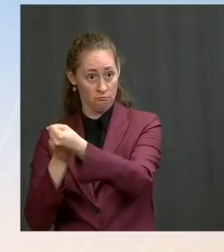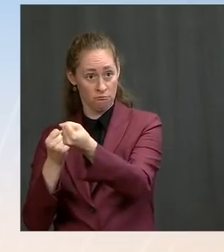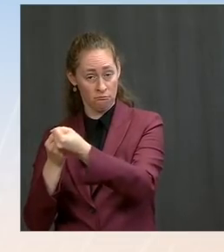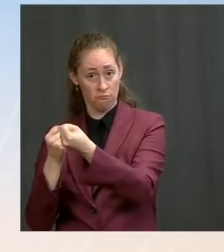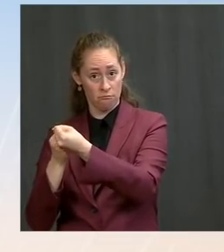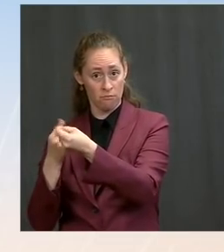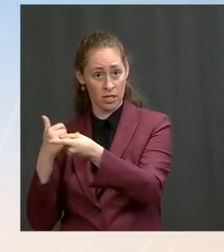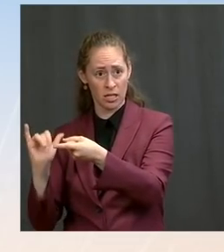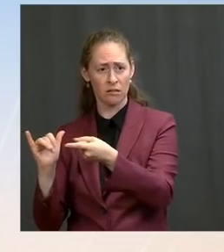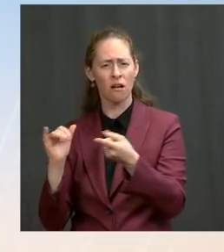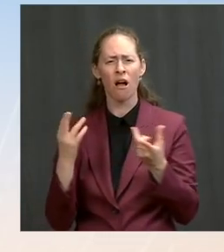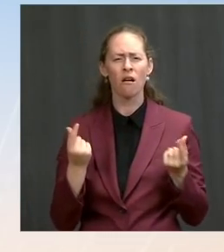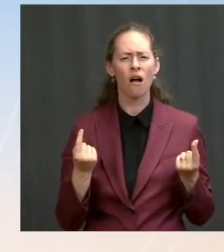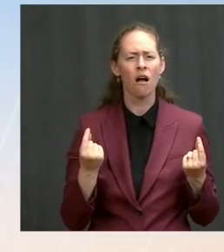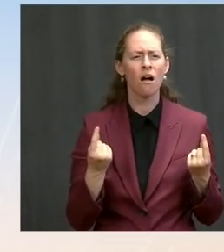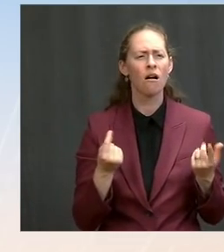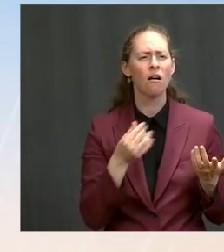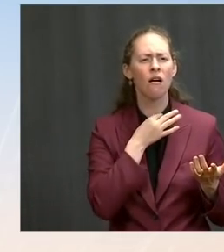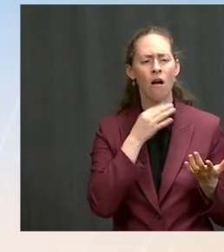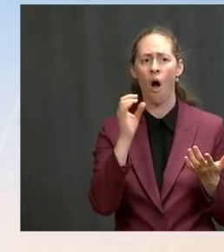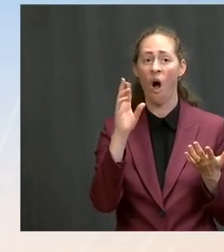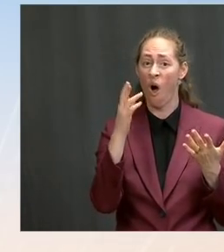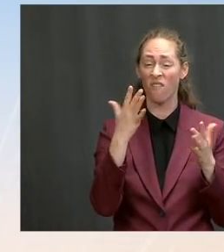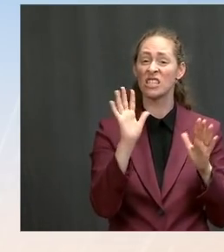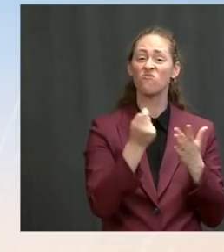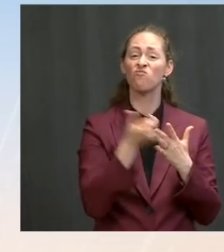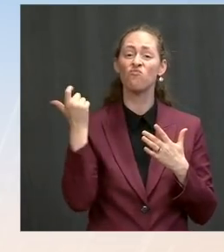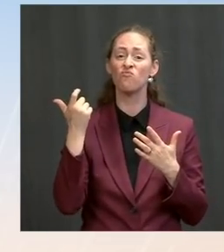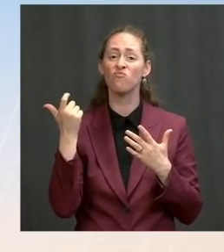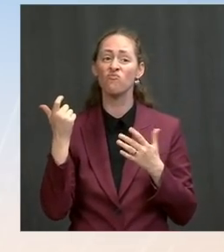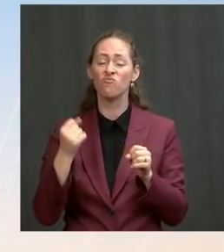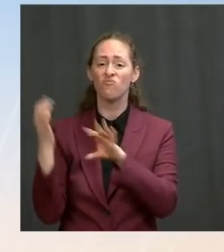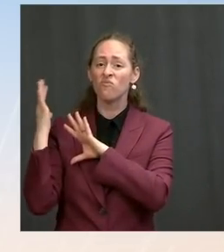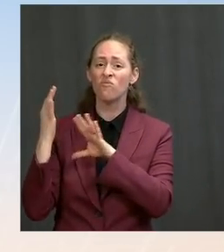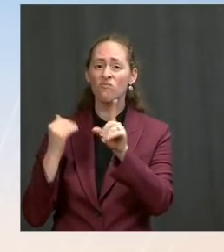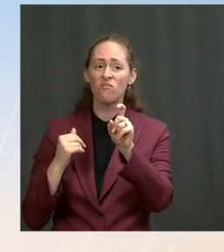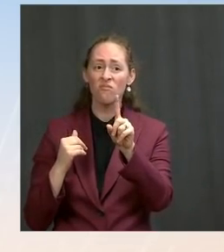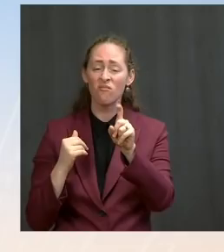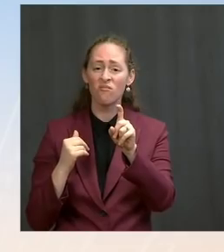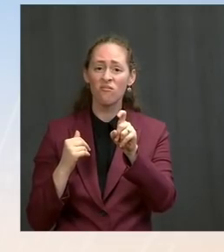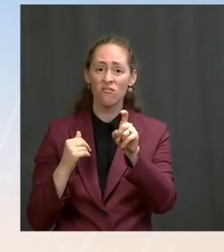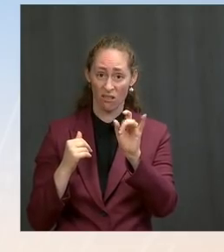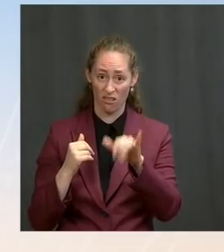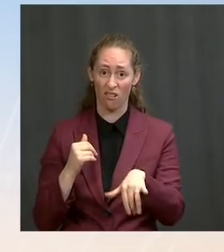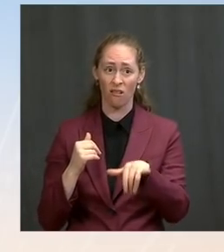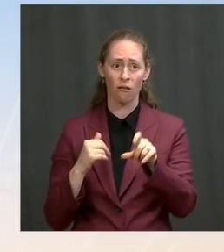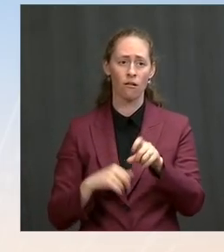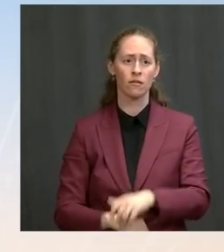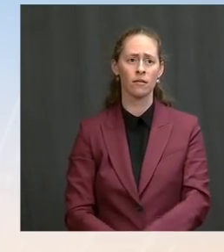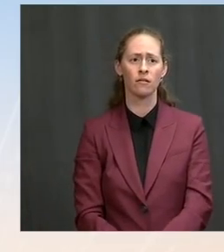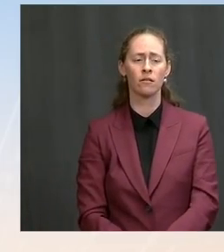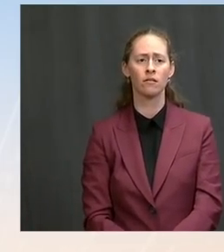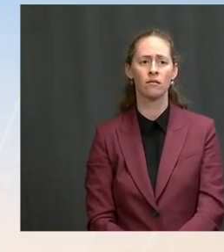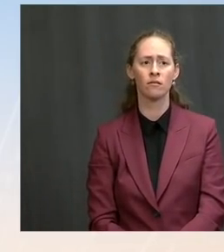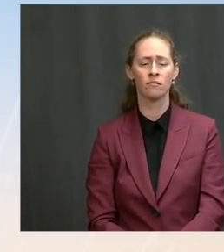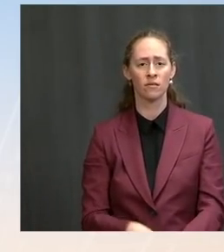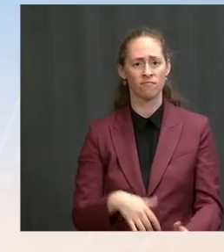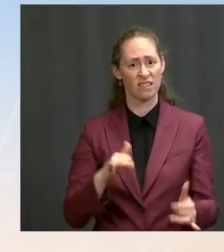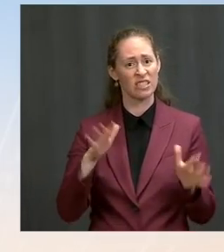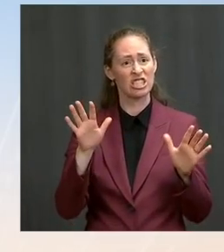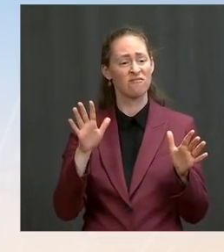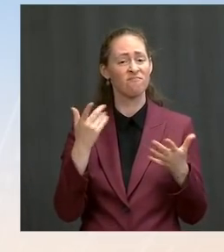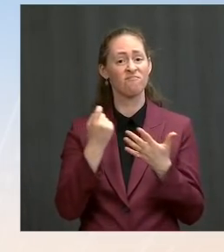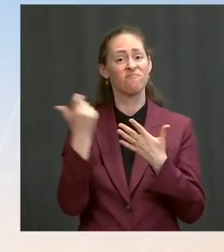other way? Or are those, should people consider those items not going anywhere, dead? It's perhaps